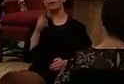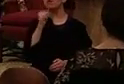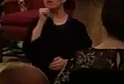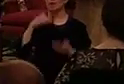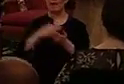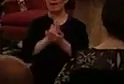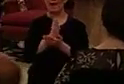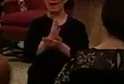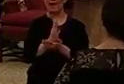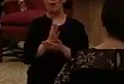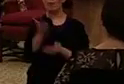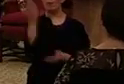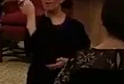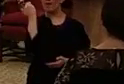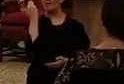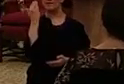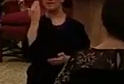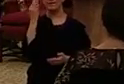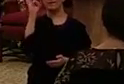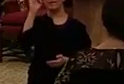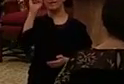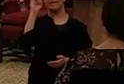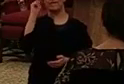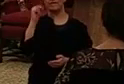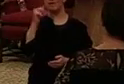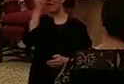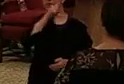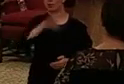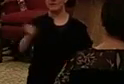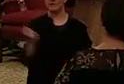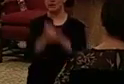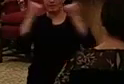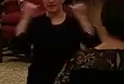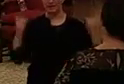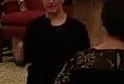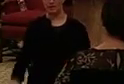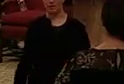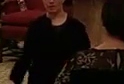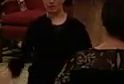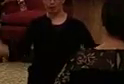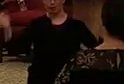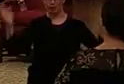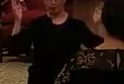Don't let your past define you. Let's just ask the Lord to help us right now. My